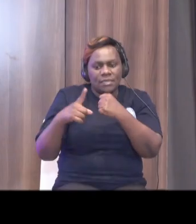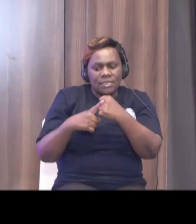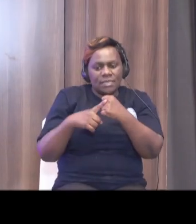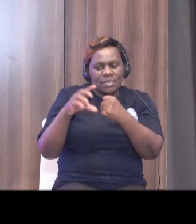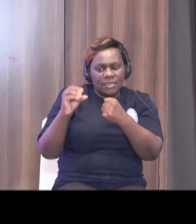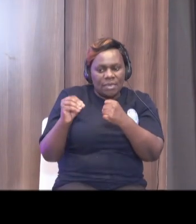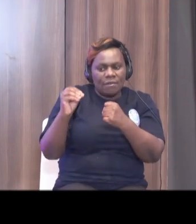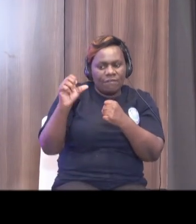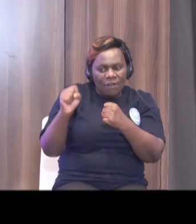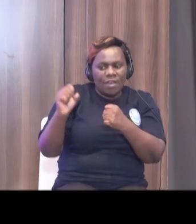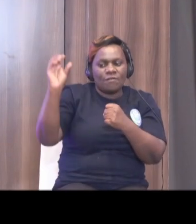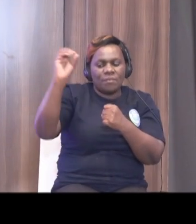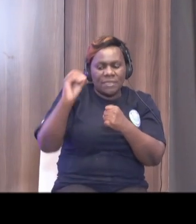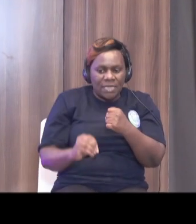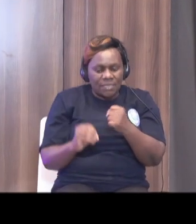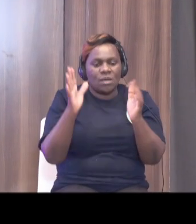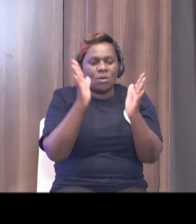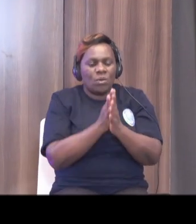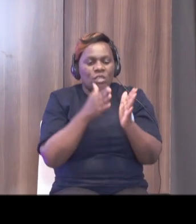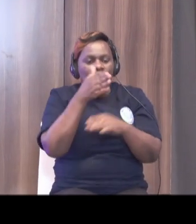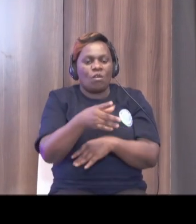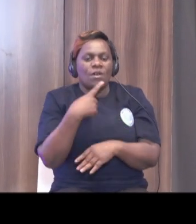nearly 65%, with over